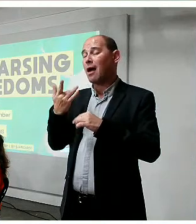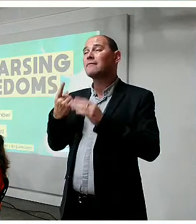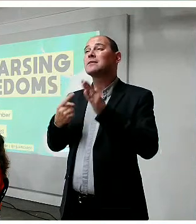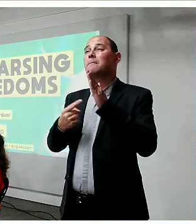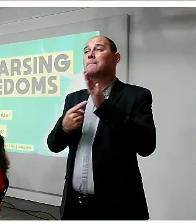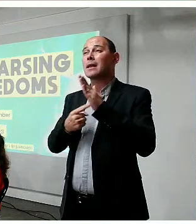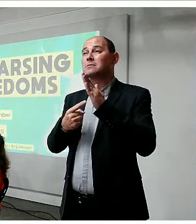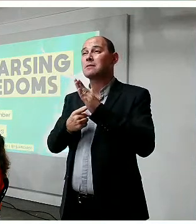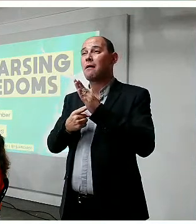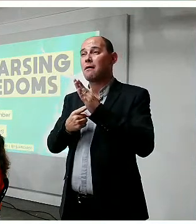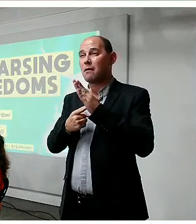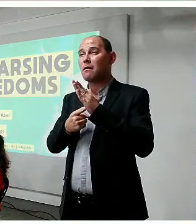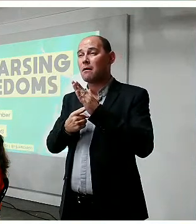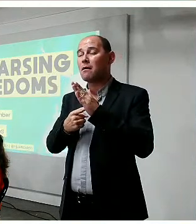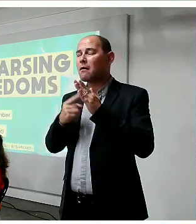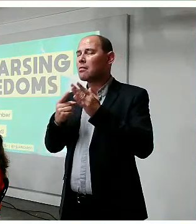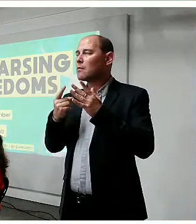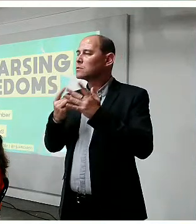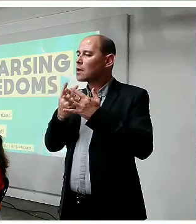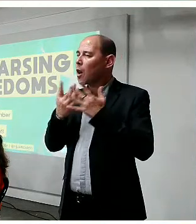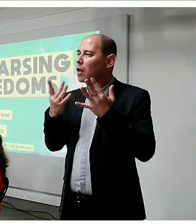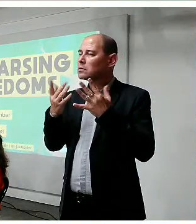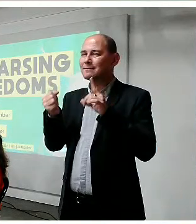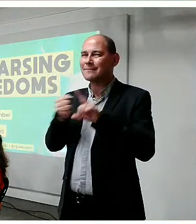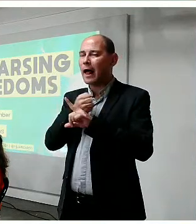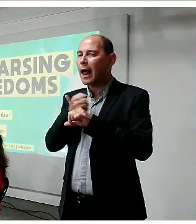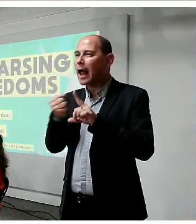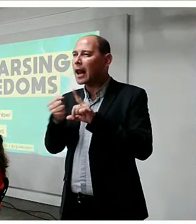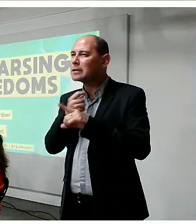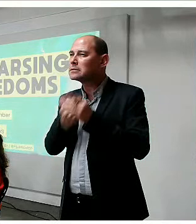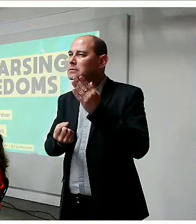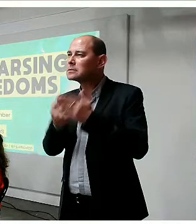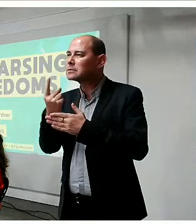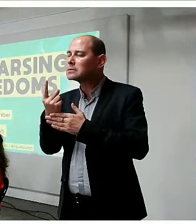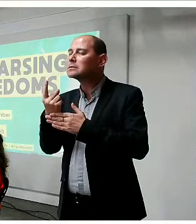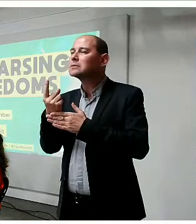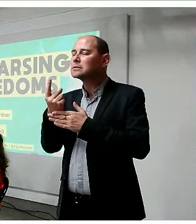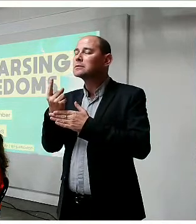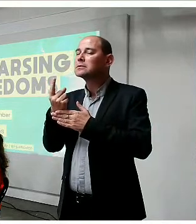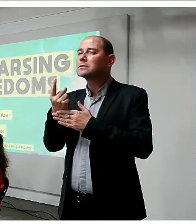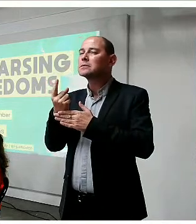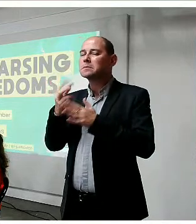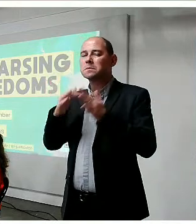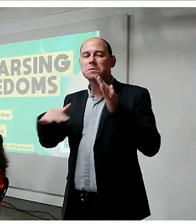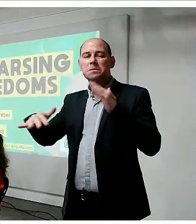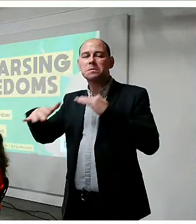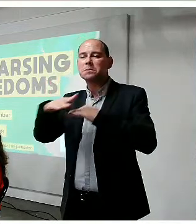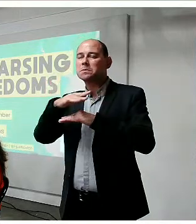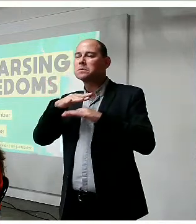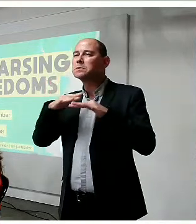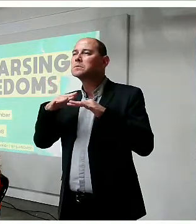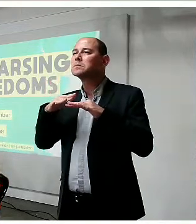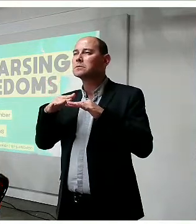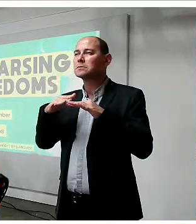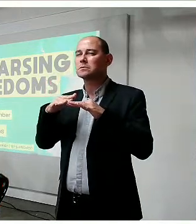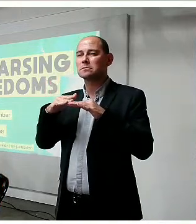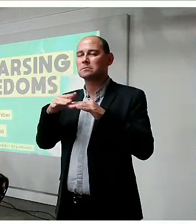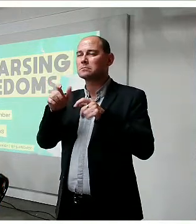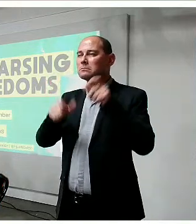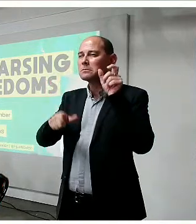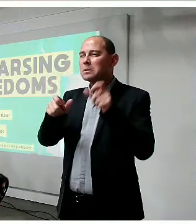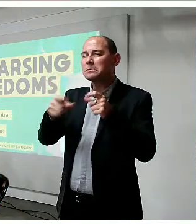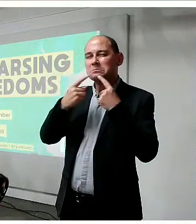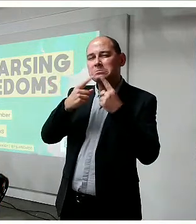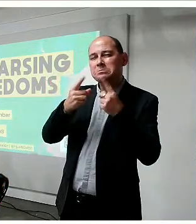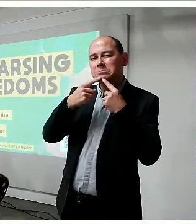of spectacular violence that was very present on people's lips, in people's minds,